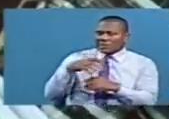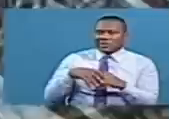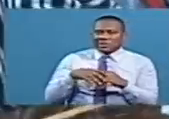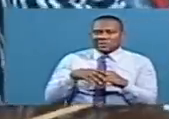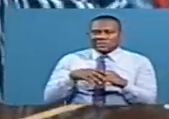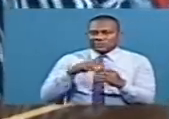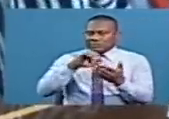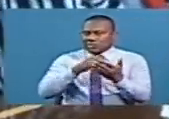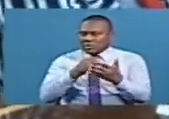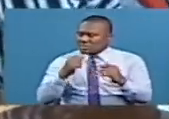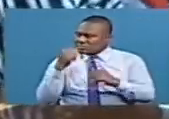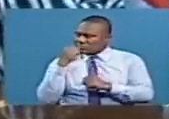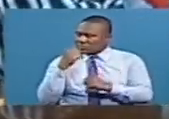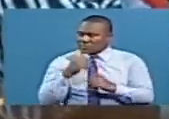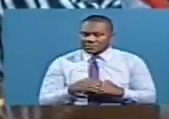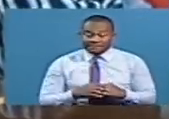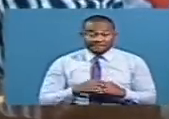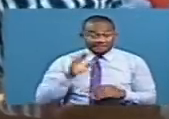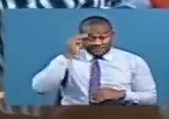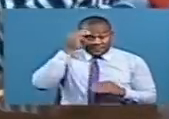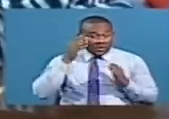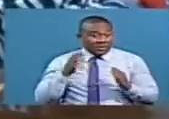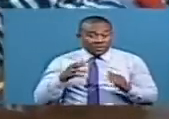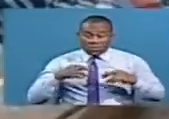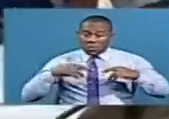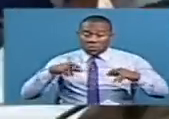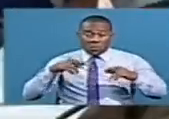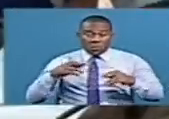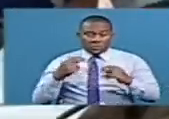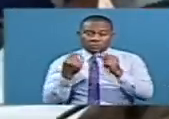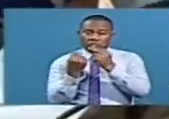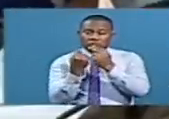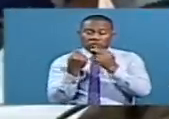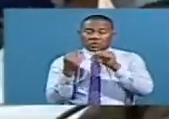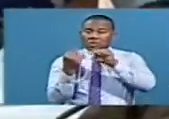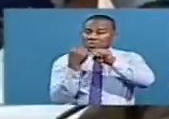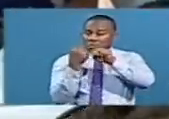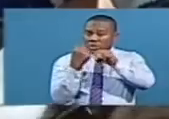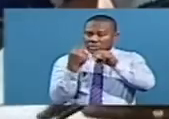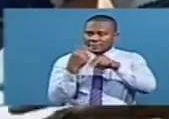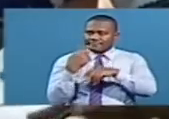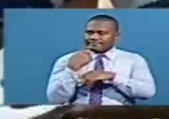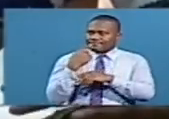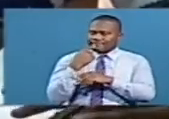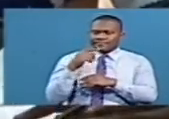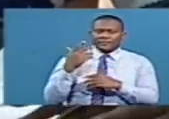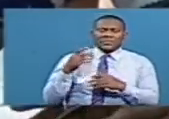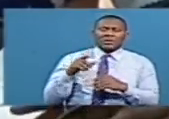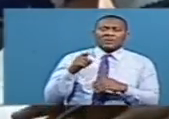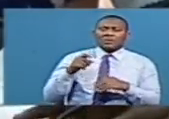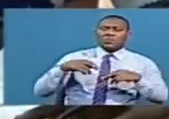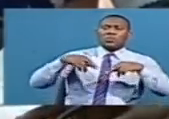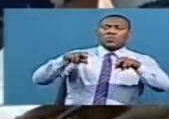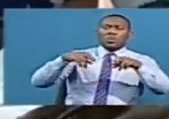stability. The Minister for Roads and Highways, Mr. Kwesiamo Akwata, said major roads identified in the region by government will duly be worked